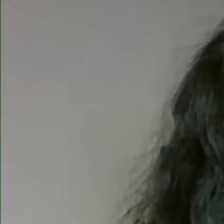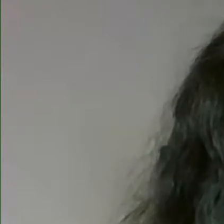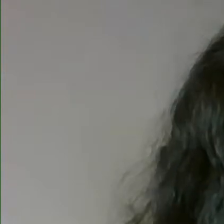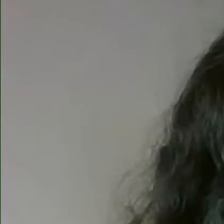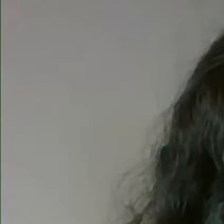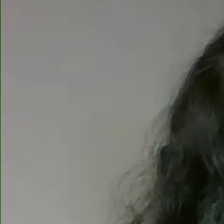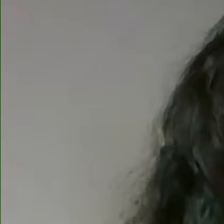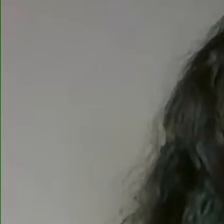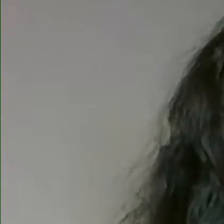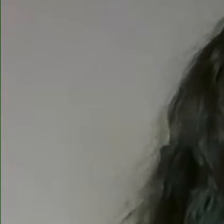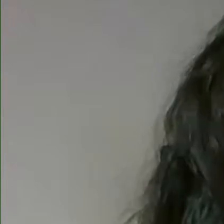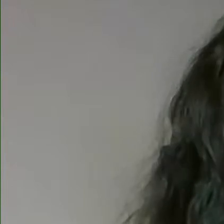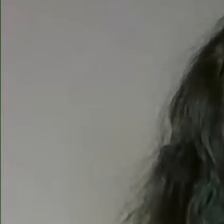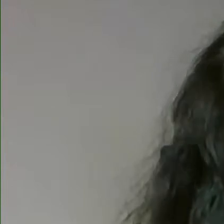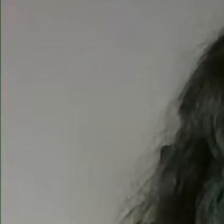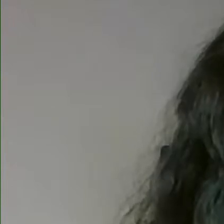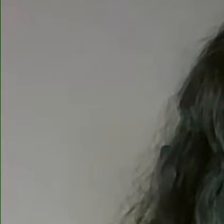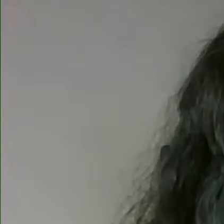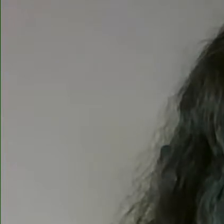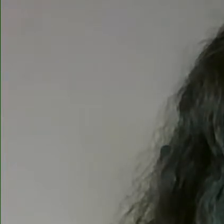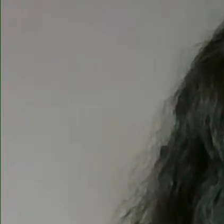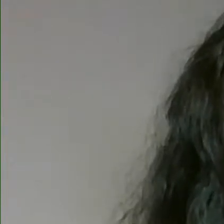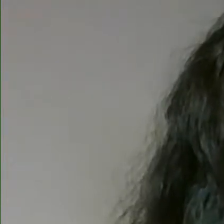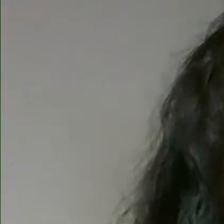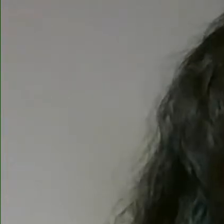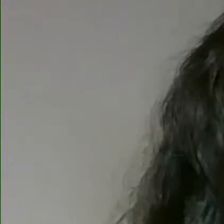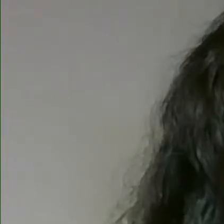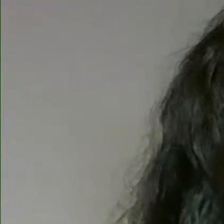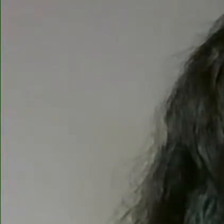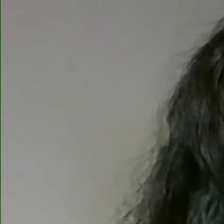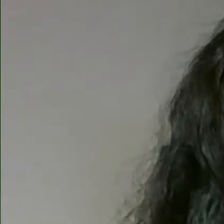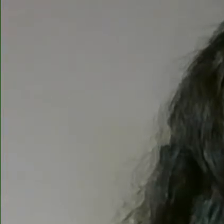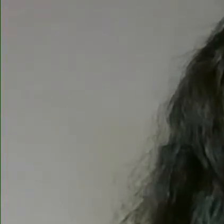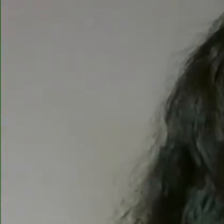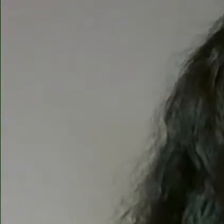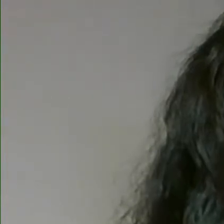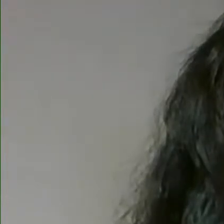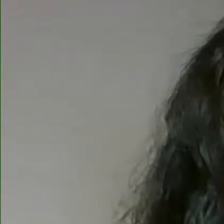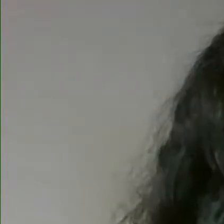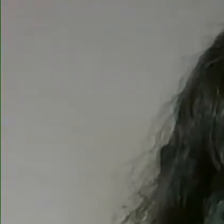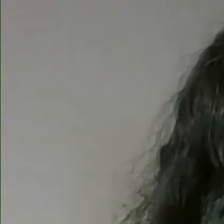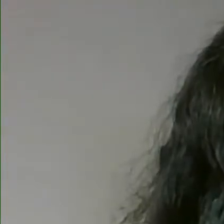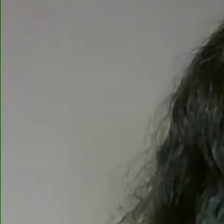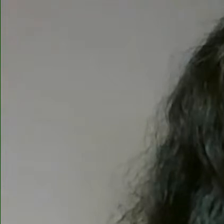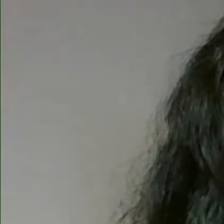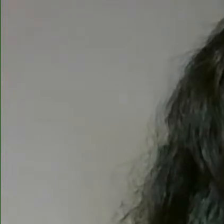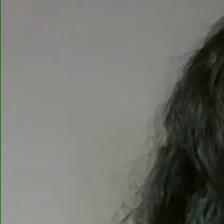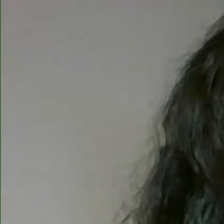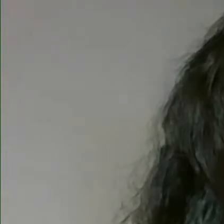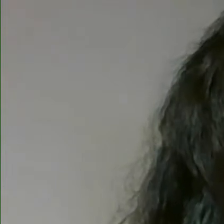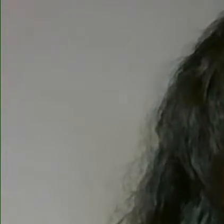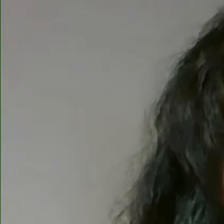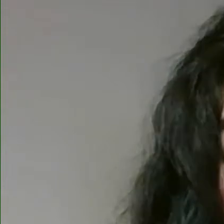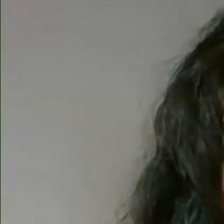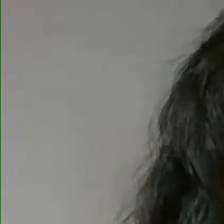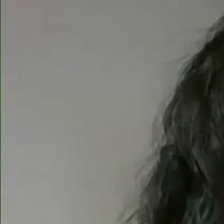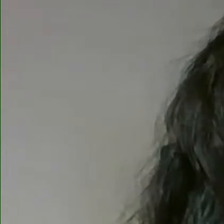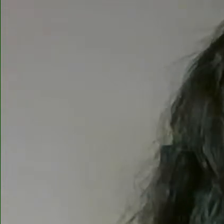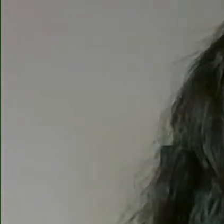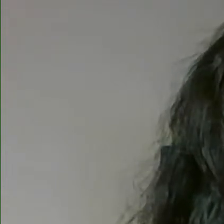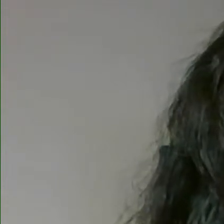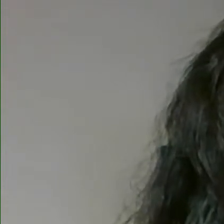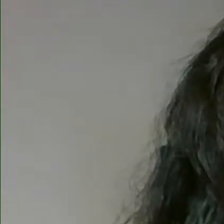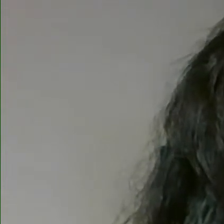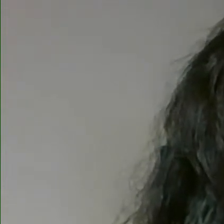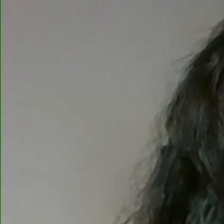on better ways of being able to communicate that to the public, for more transparency. But for the time being, be aware that we track